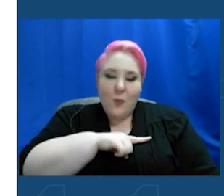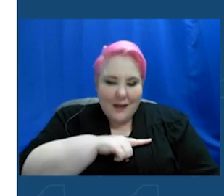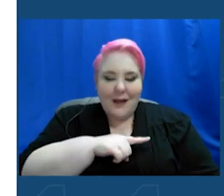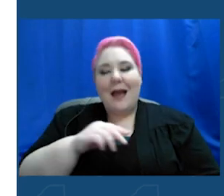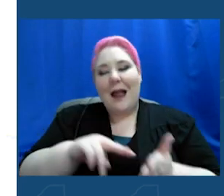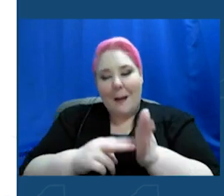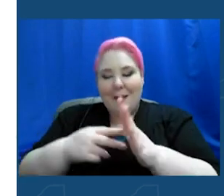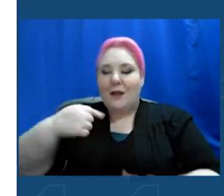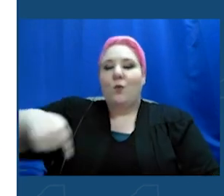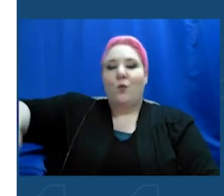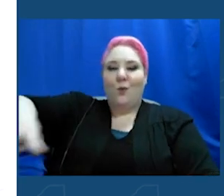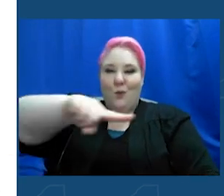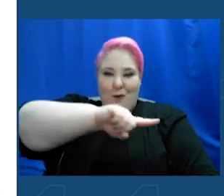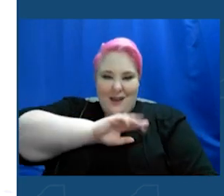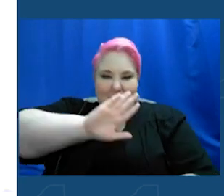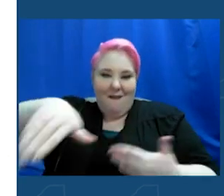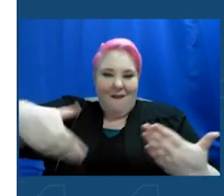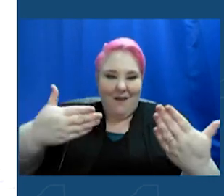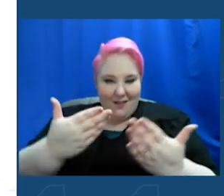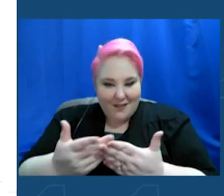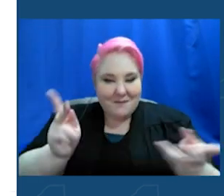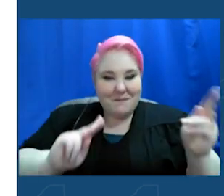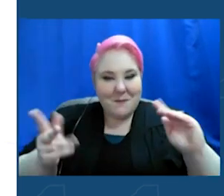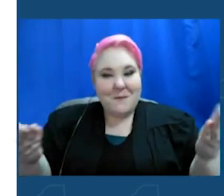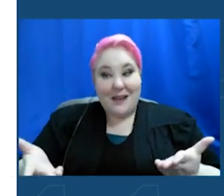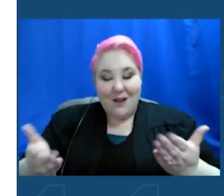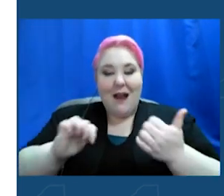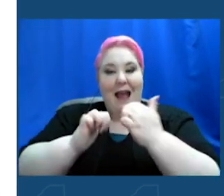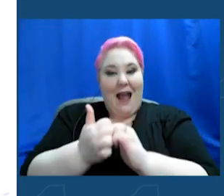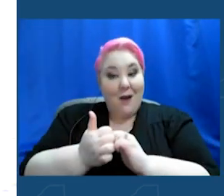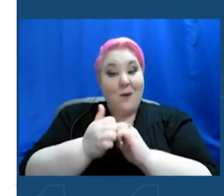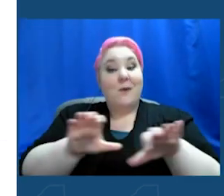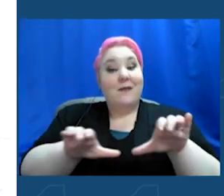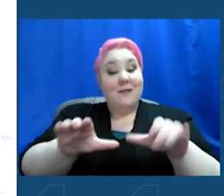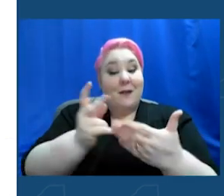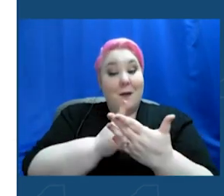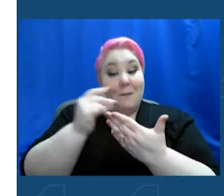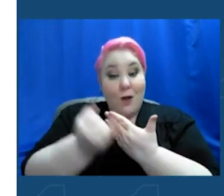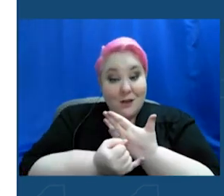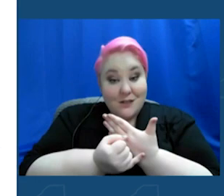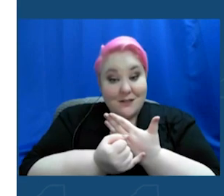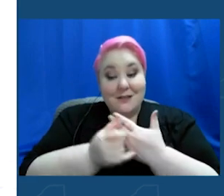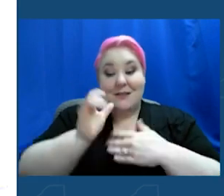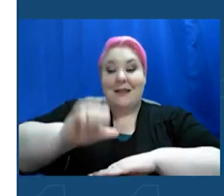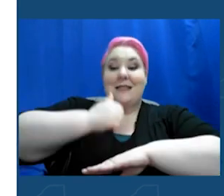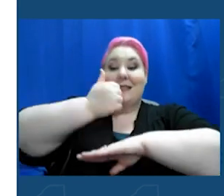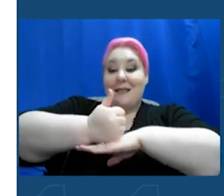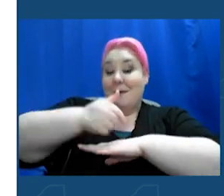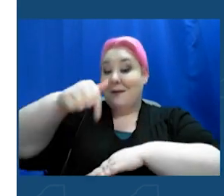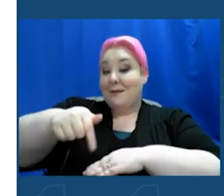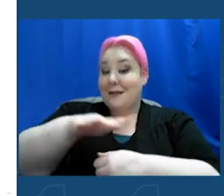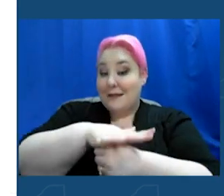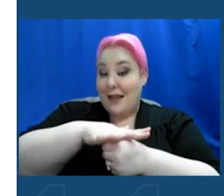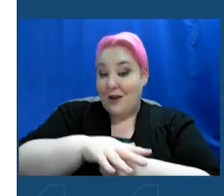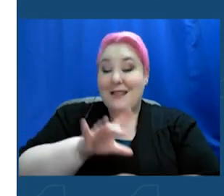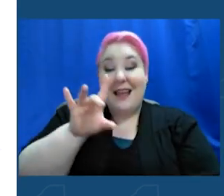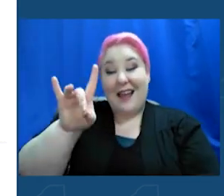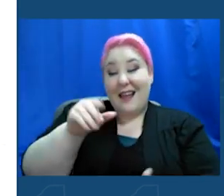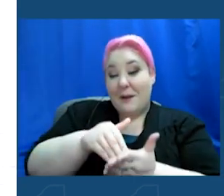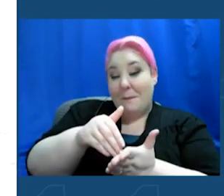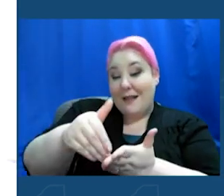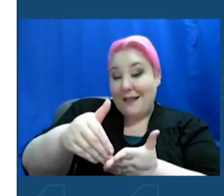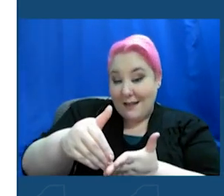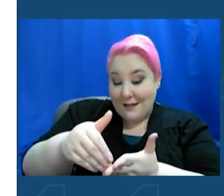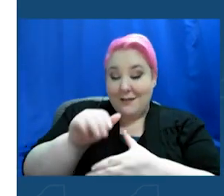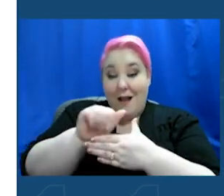tent, the way in which we've done these projects has set up this area and the many projects, the $8 million of projects here